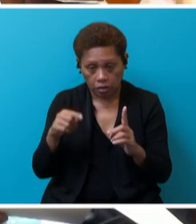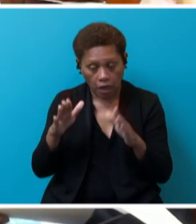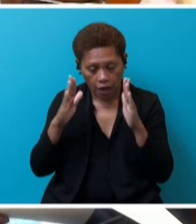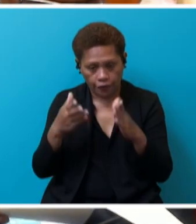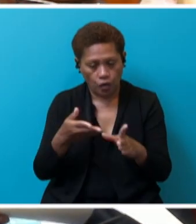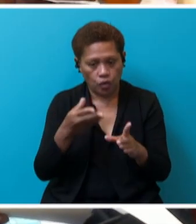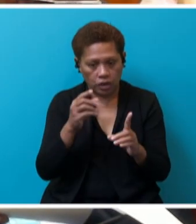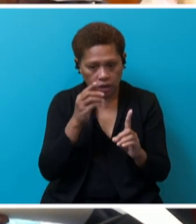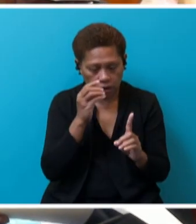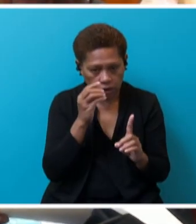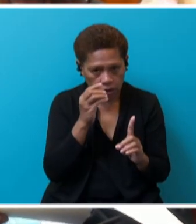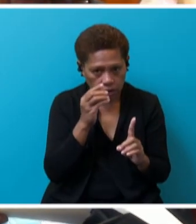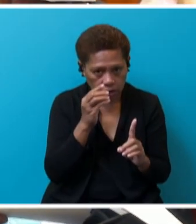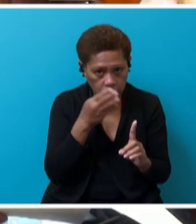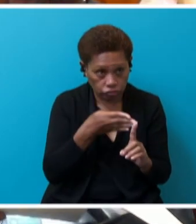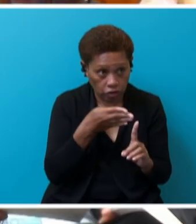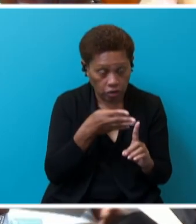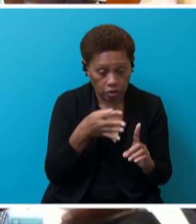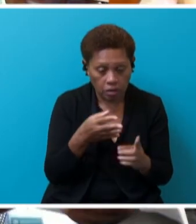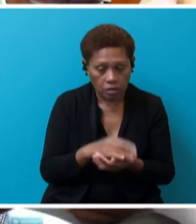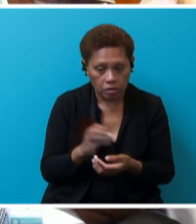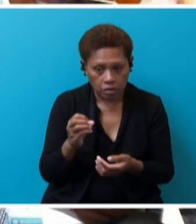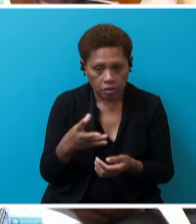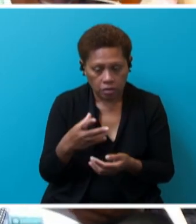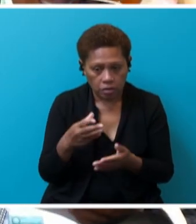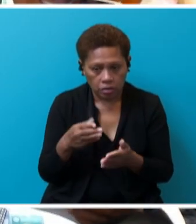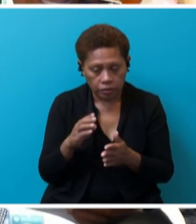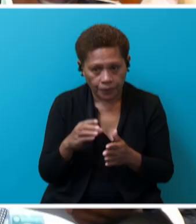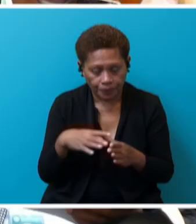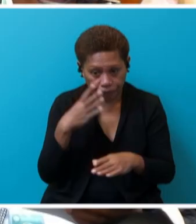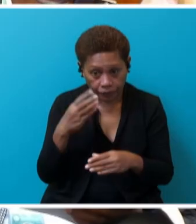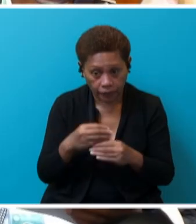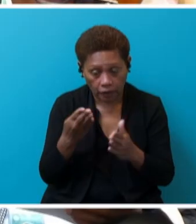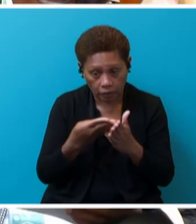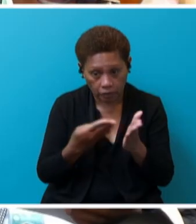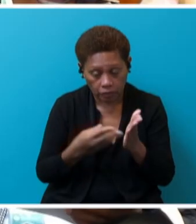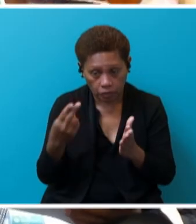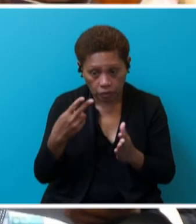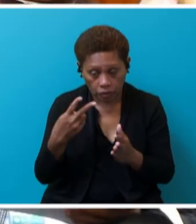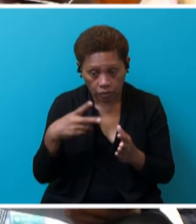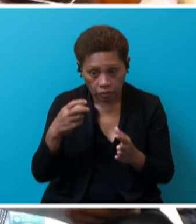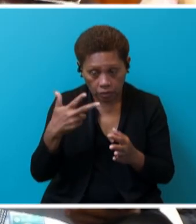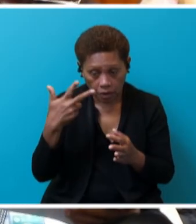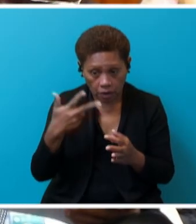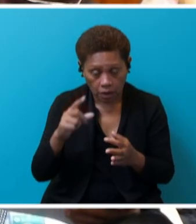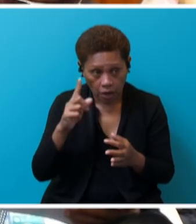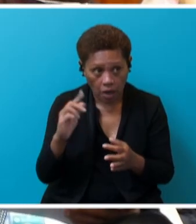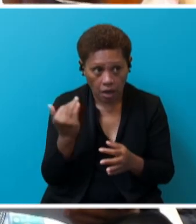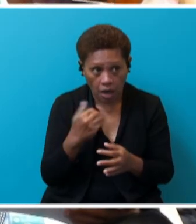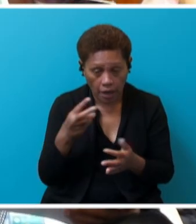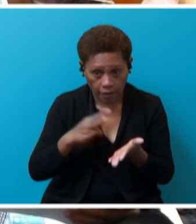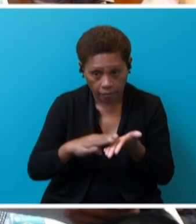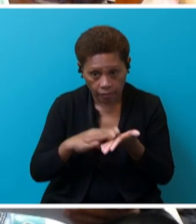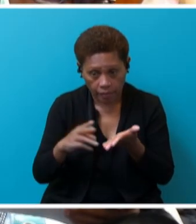2024-25, WEF was allocated a total budget of 259 million, comprising 135 million